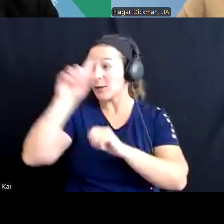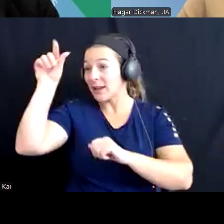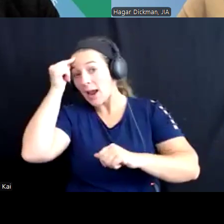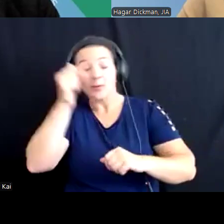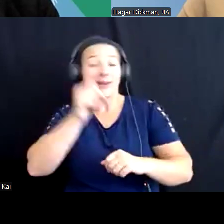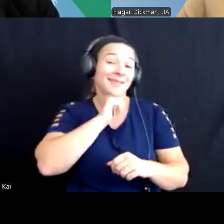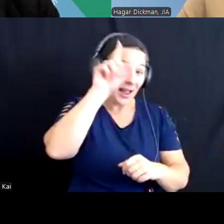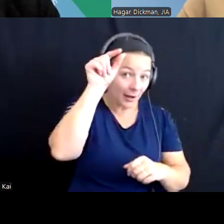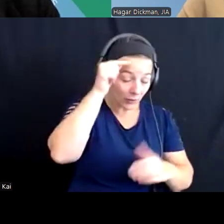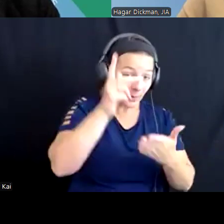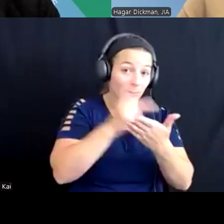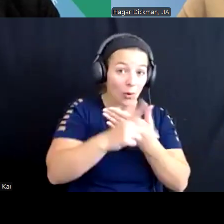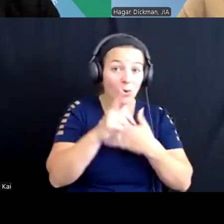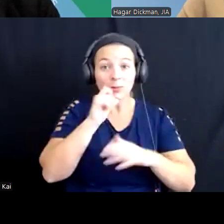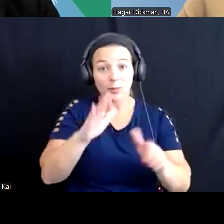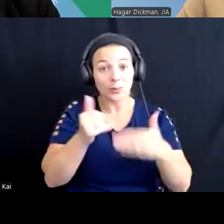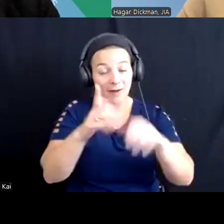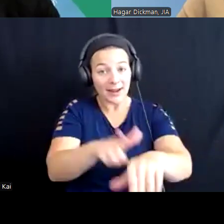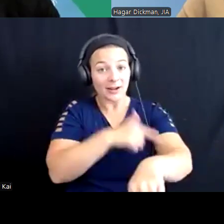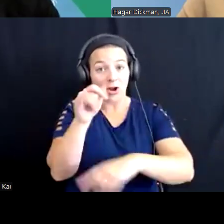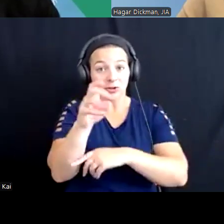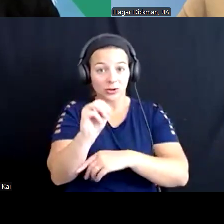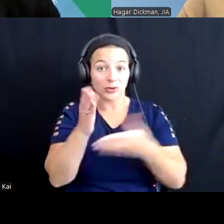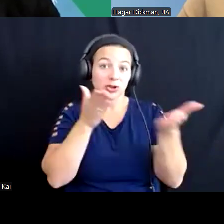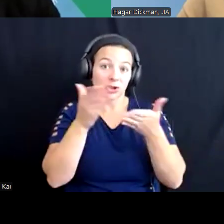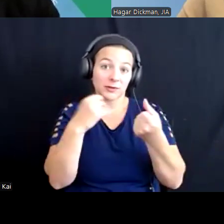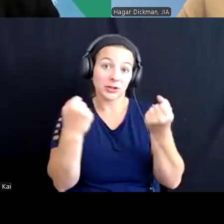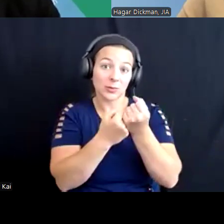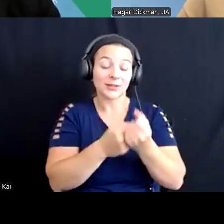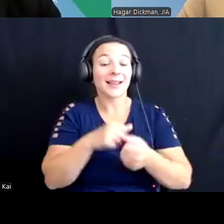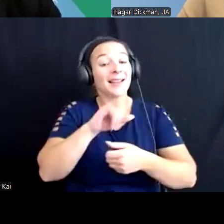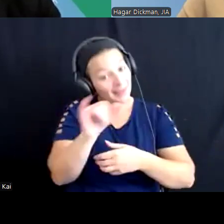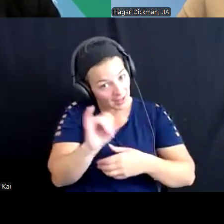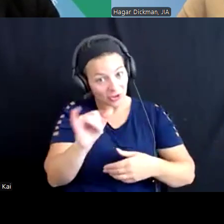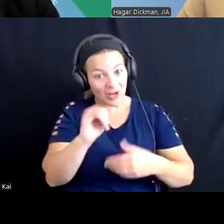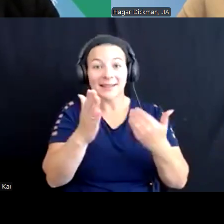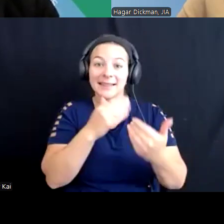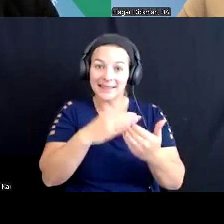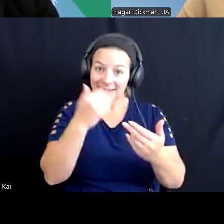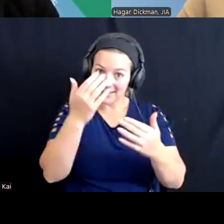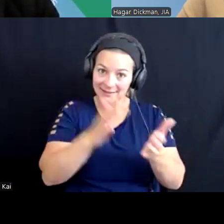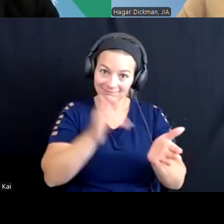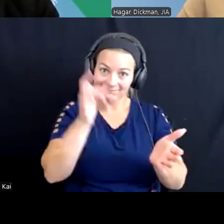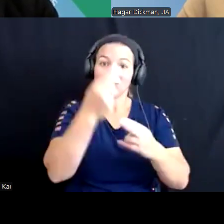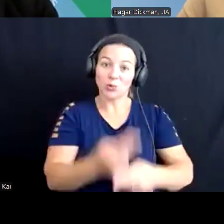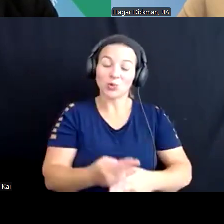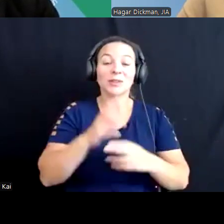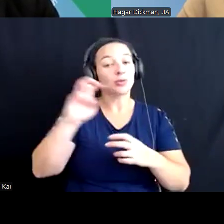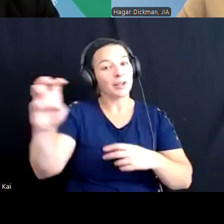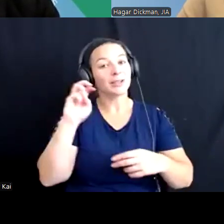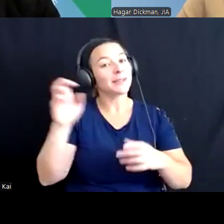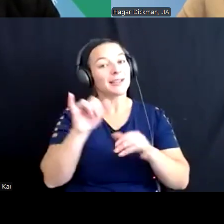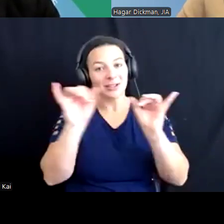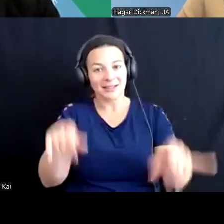non-government programs that provide long-term services and supports, such as easy-to-use transportation systems, and I'm sure we will